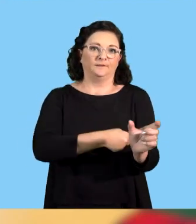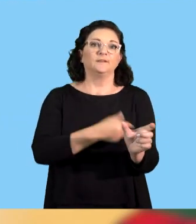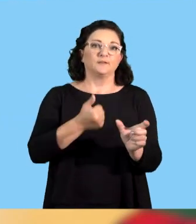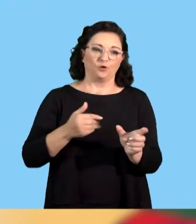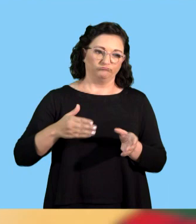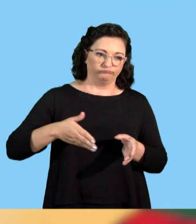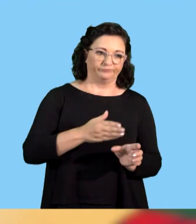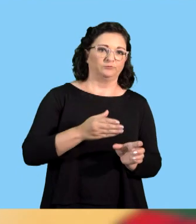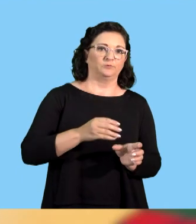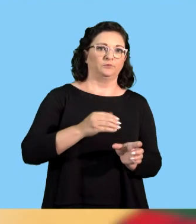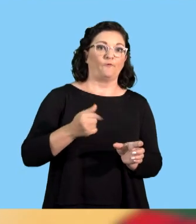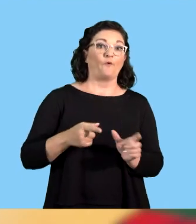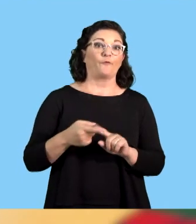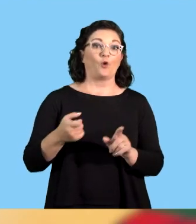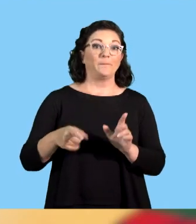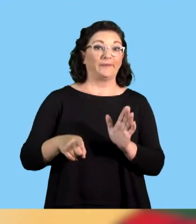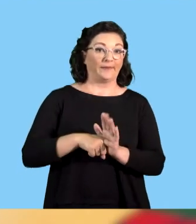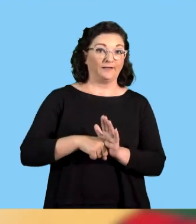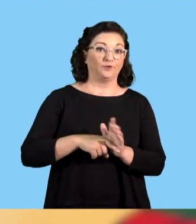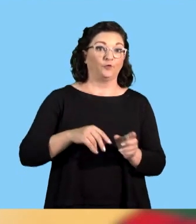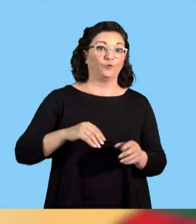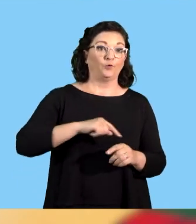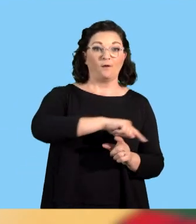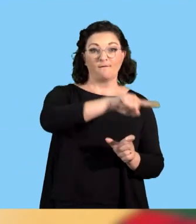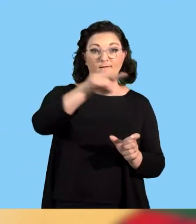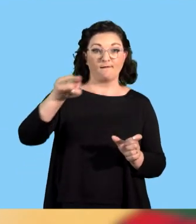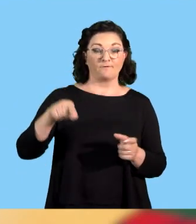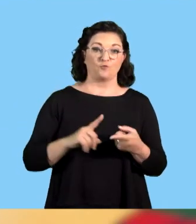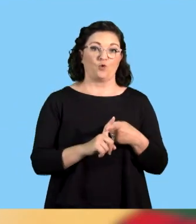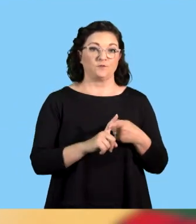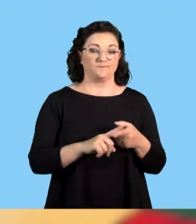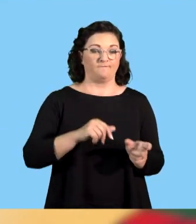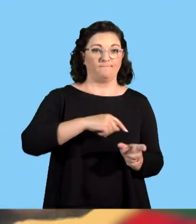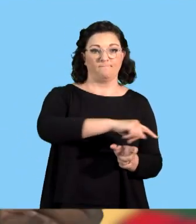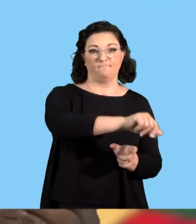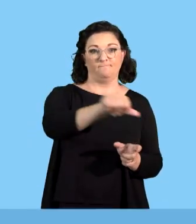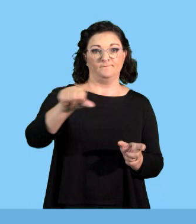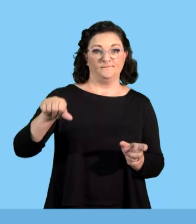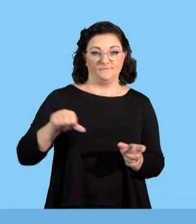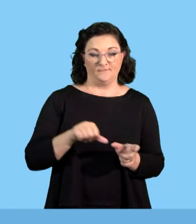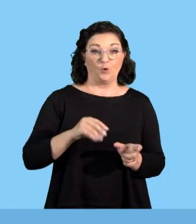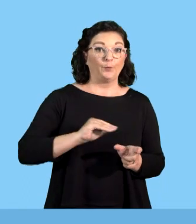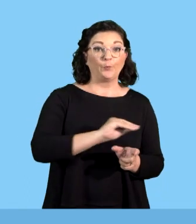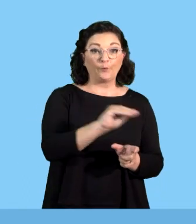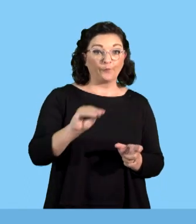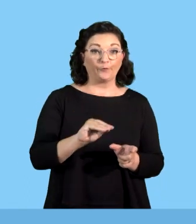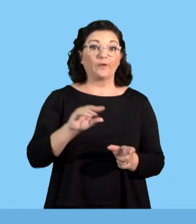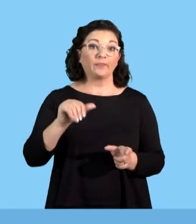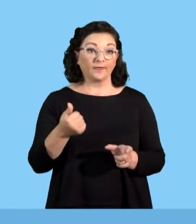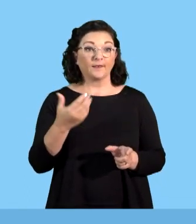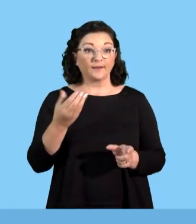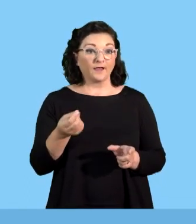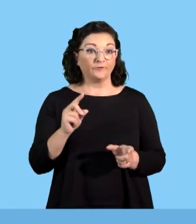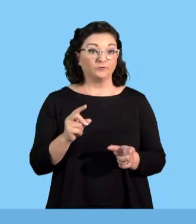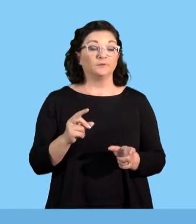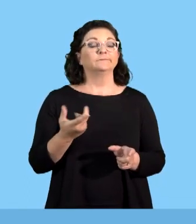one direction from the negative terminal to the positive terminal throughout this entire circuit. And once they start moving, they will have both